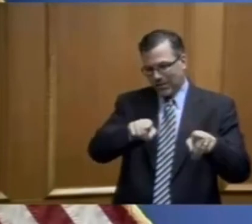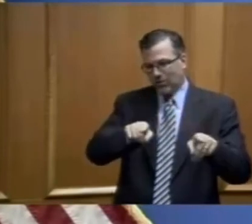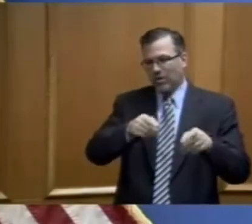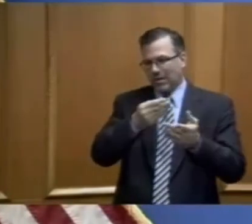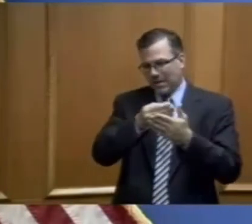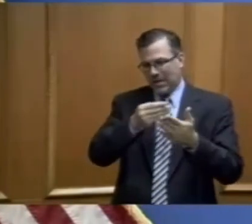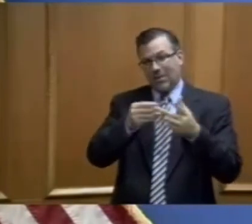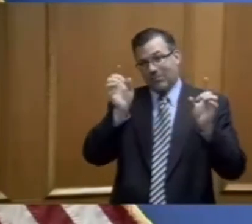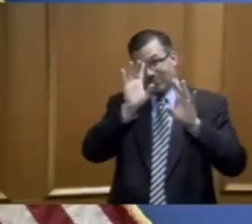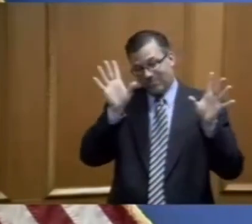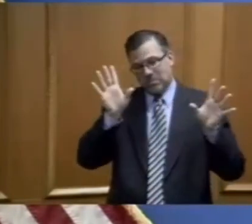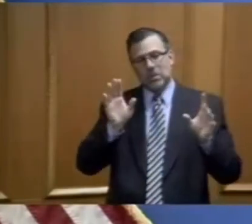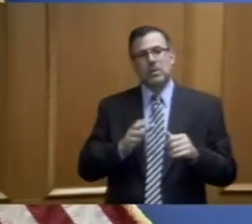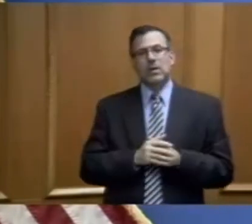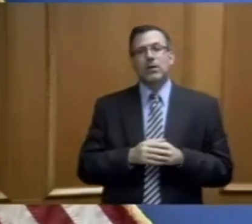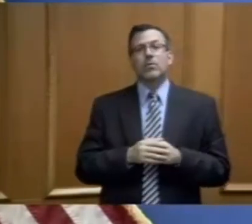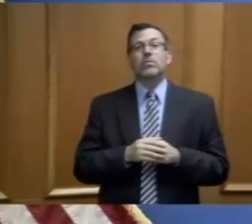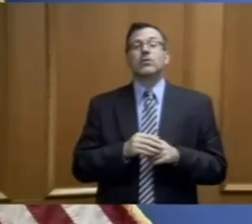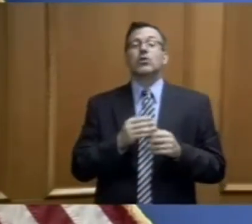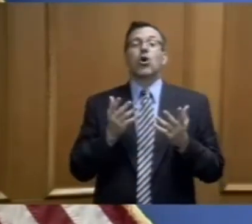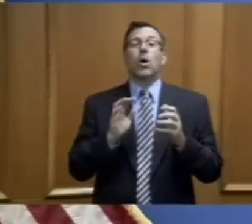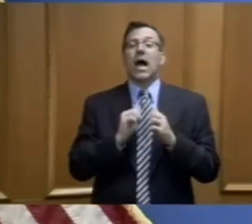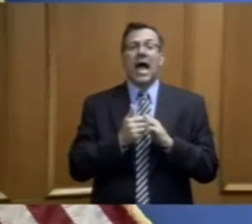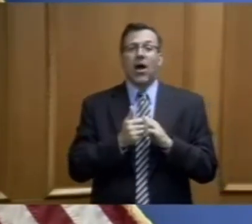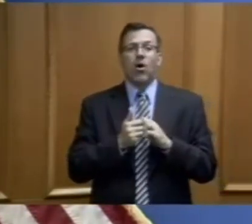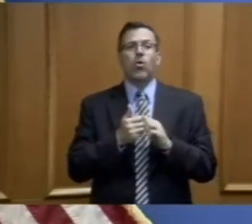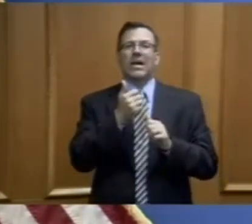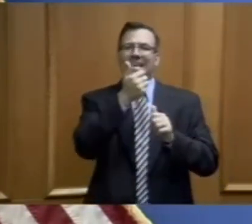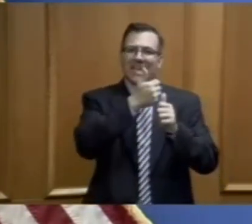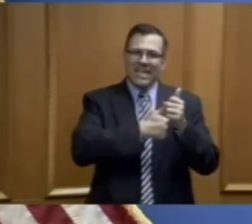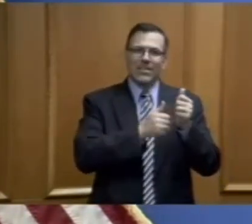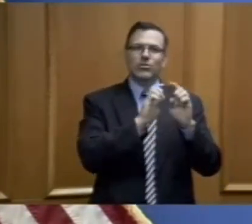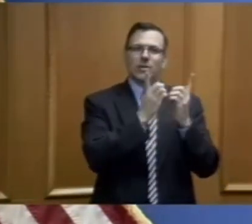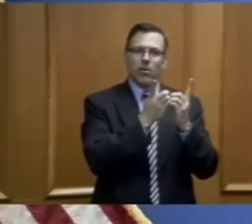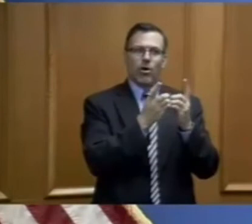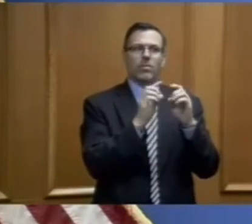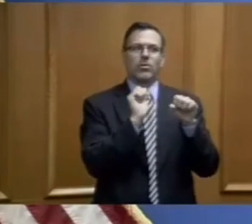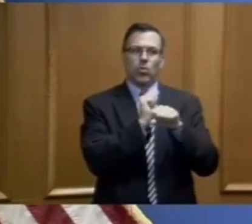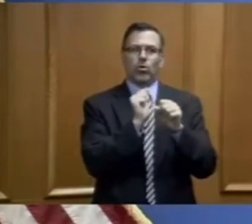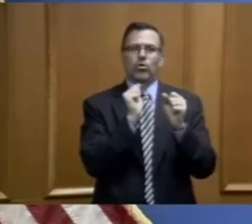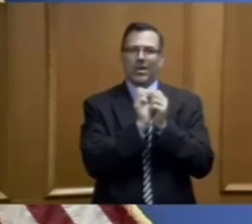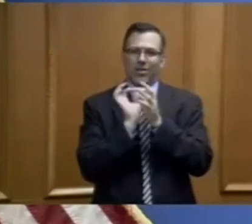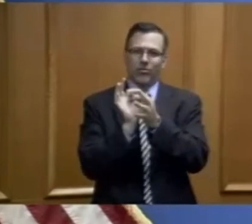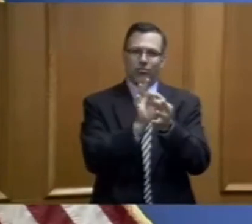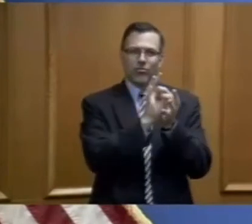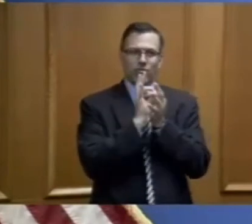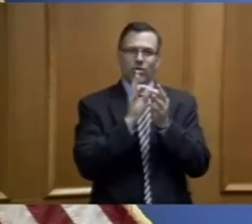come together, all of the team comes together and presents opportunities for reductions.